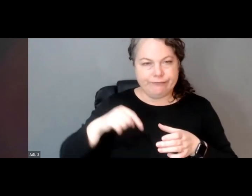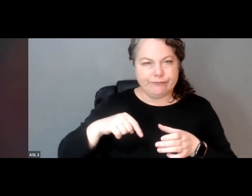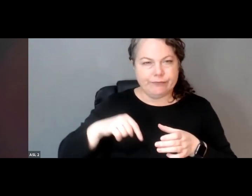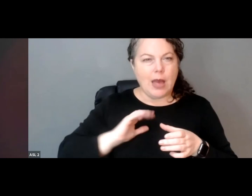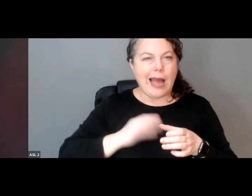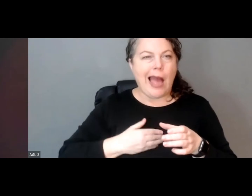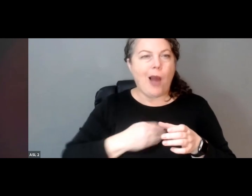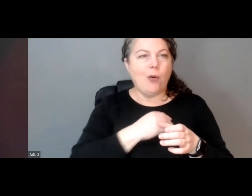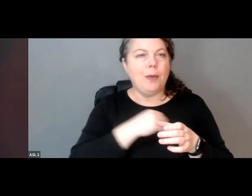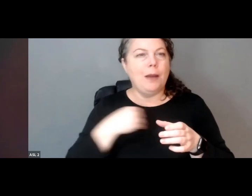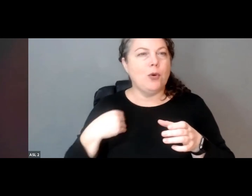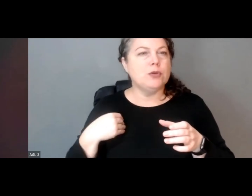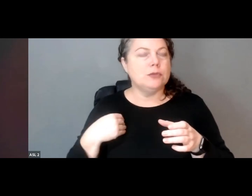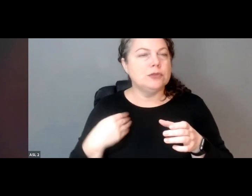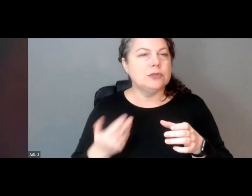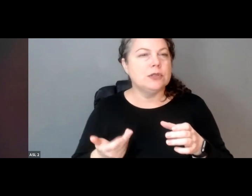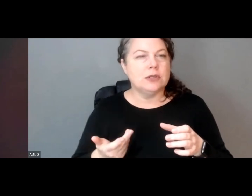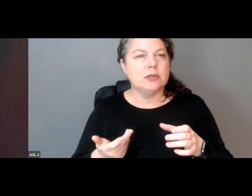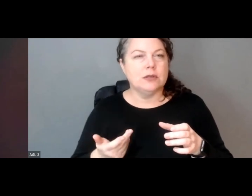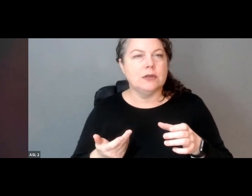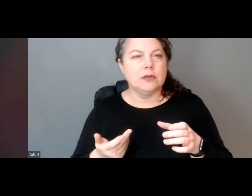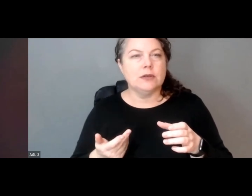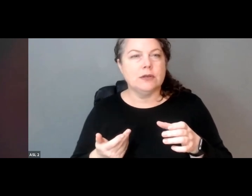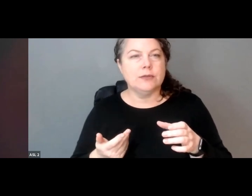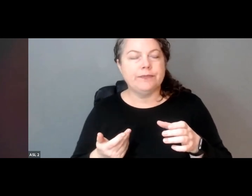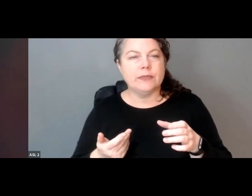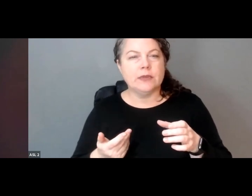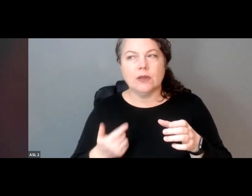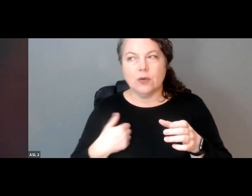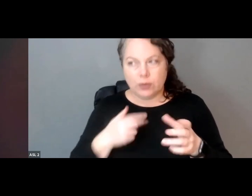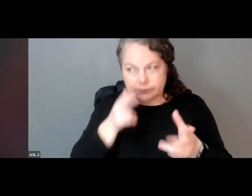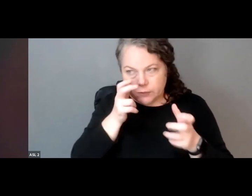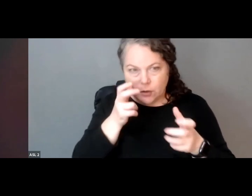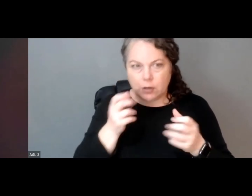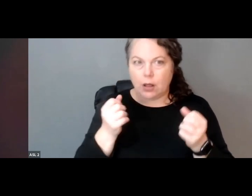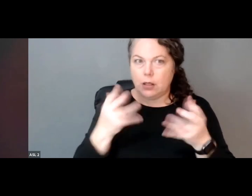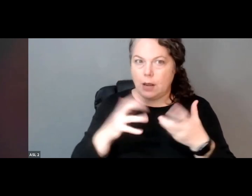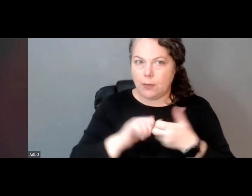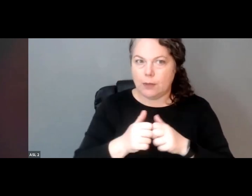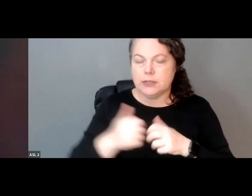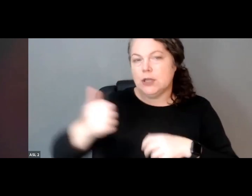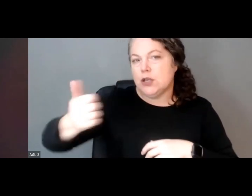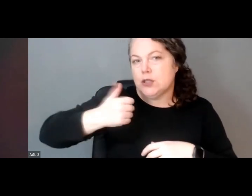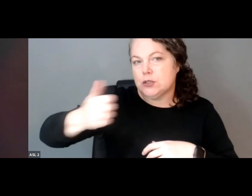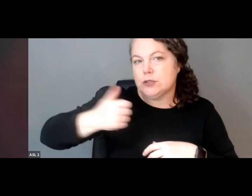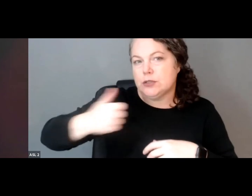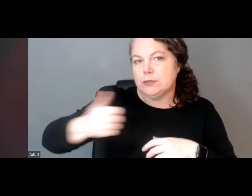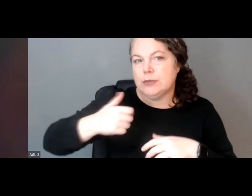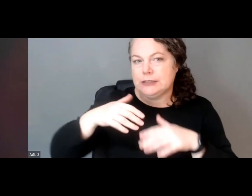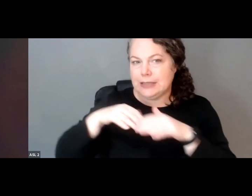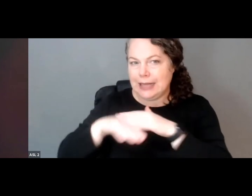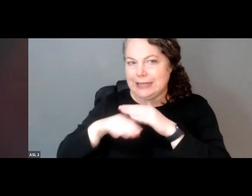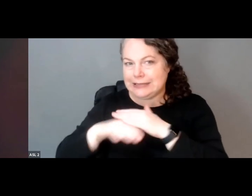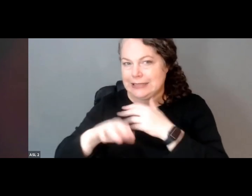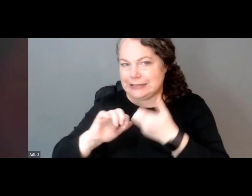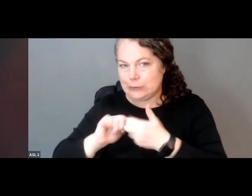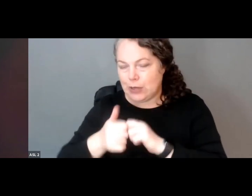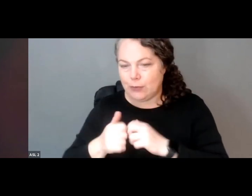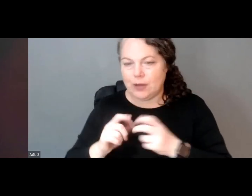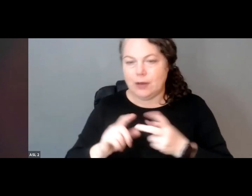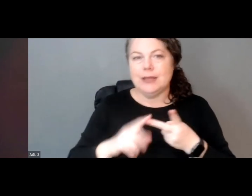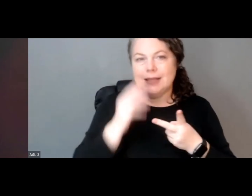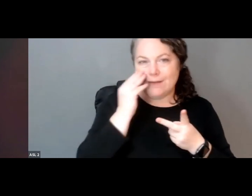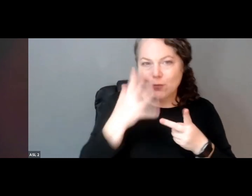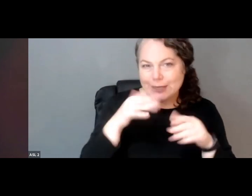the things that we've heard about the most throughout the pandemic are transportation access and information access. A lot